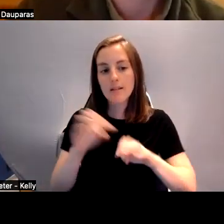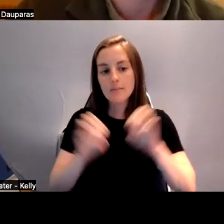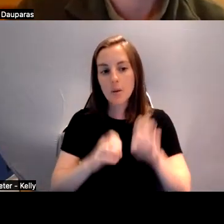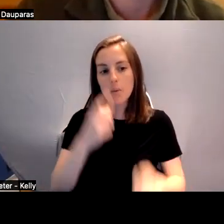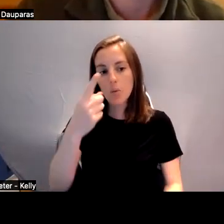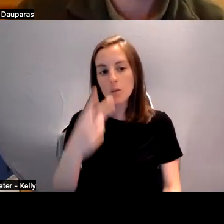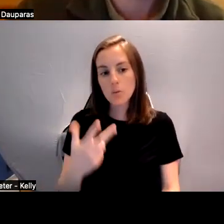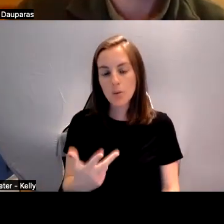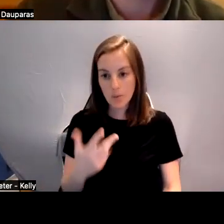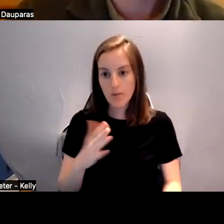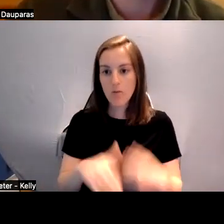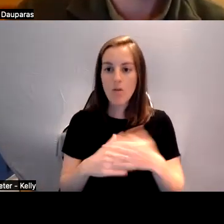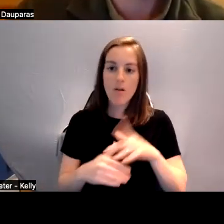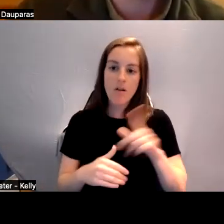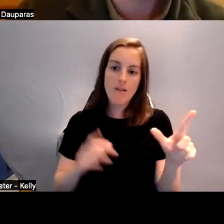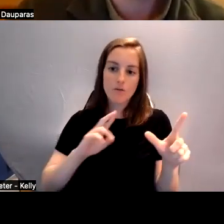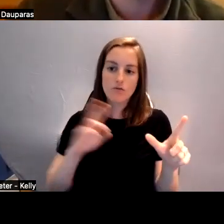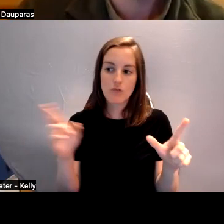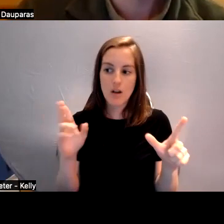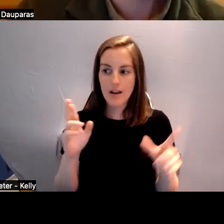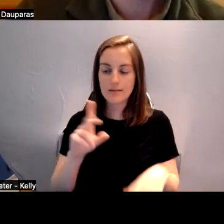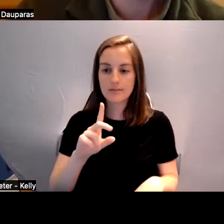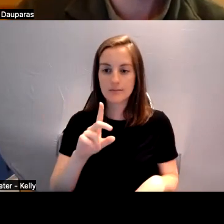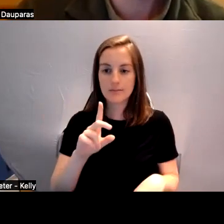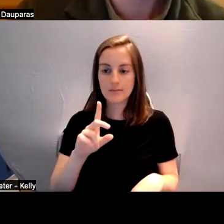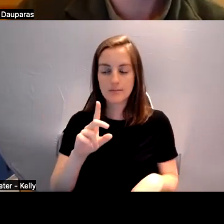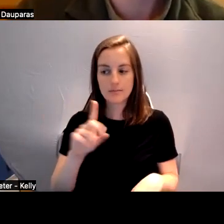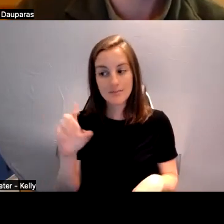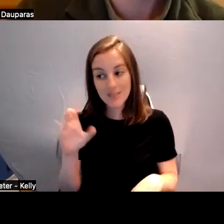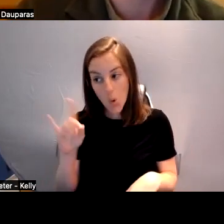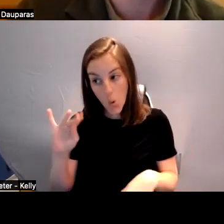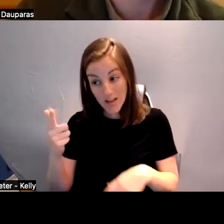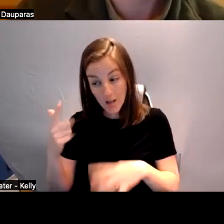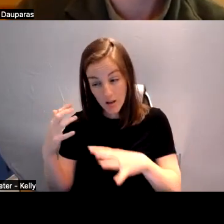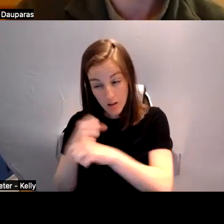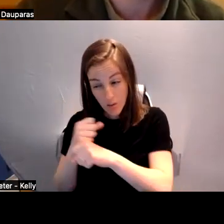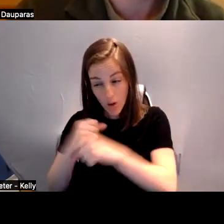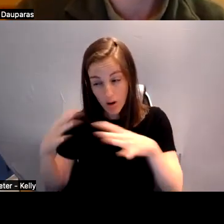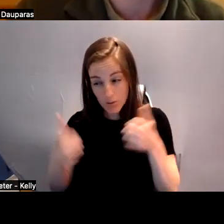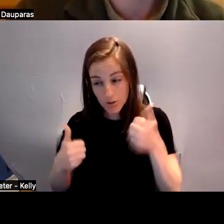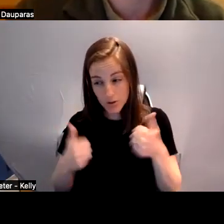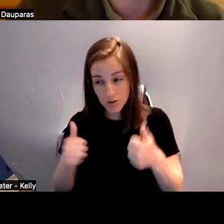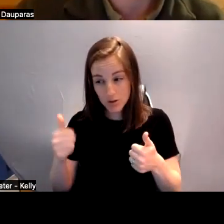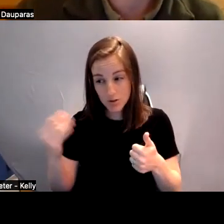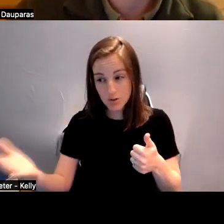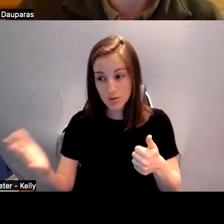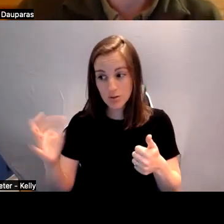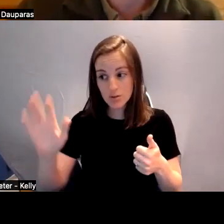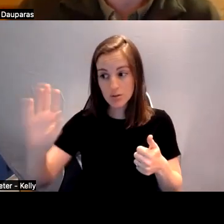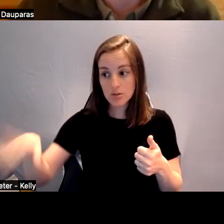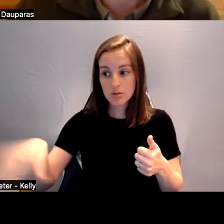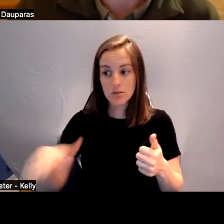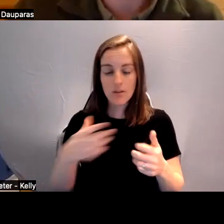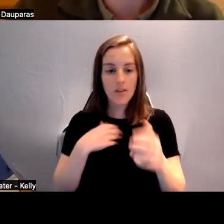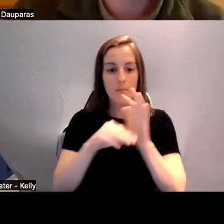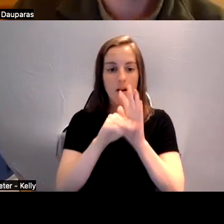are all left to right decoding autoregressive models. If we switch from the left to right to a random decoding order, so the model has to learn all the